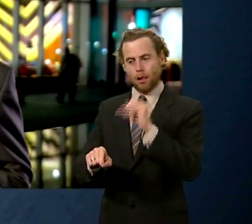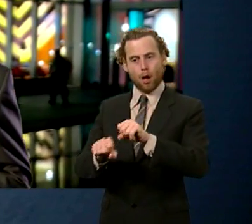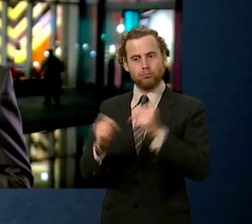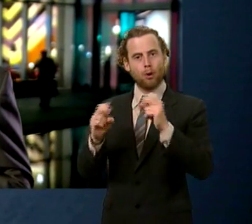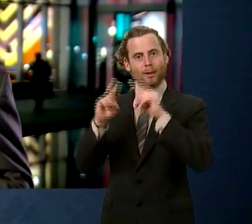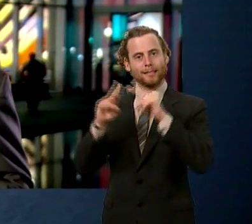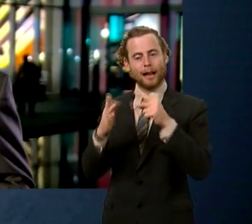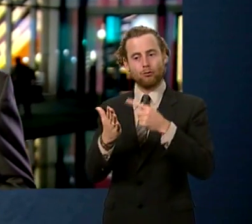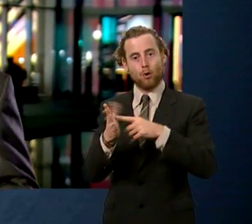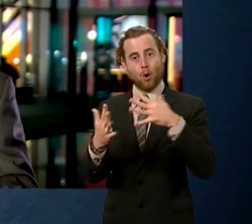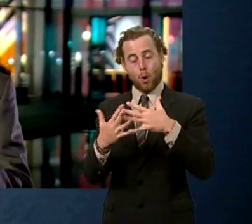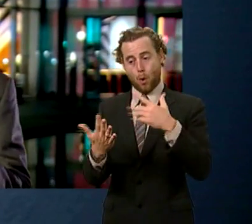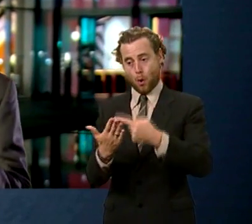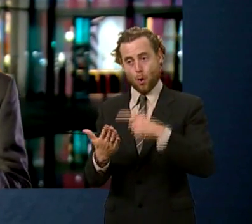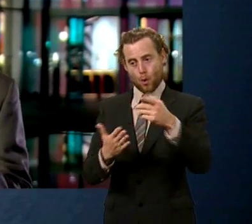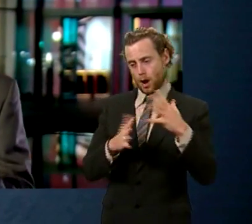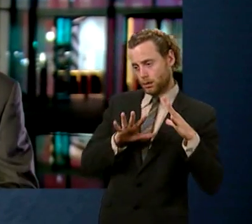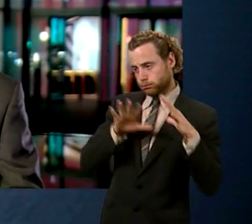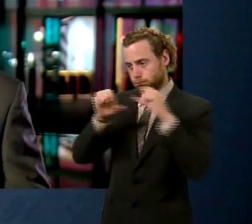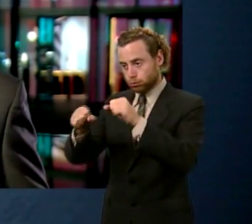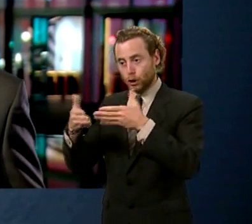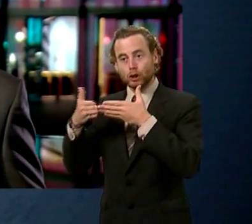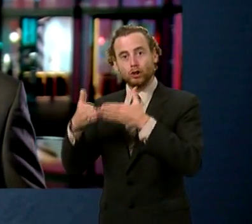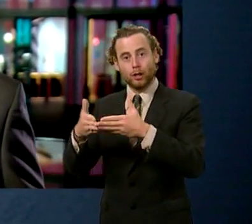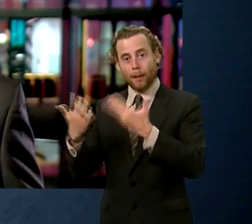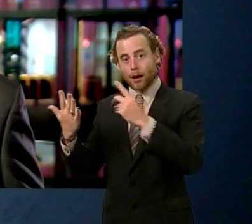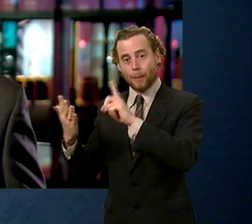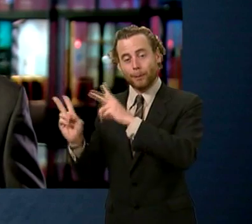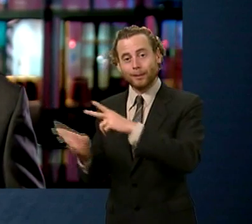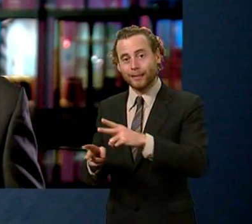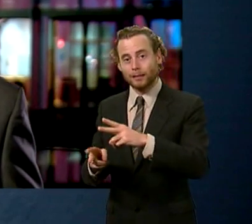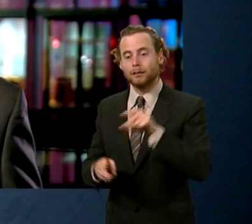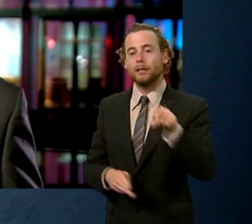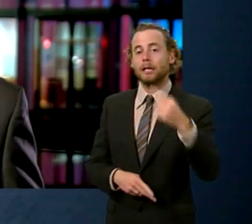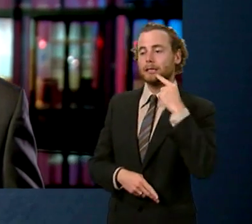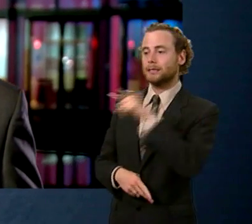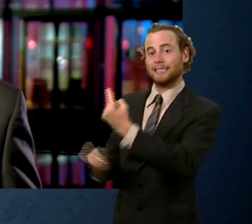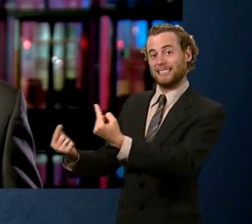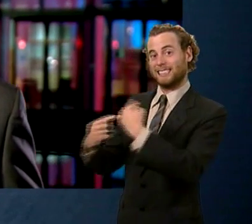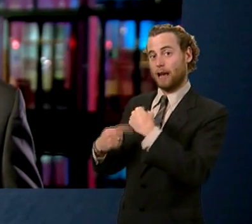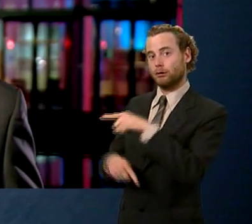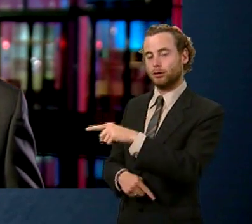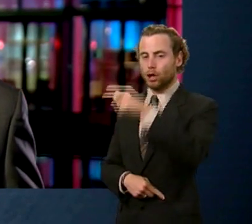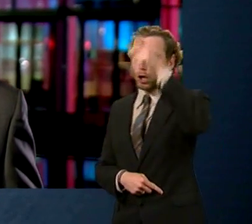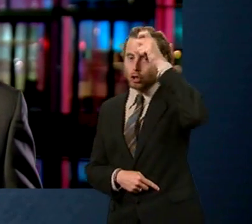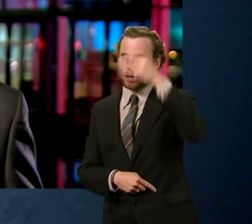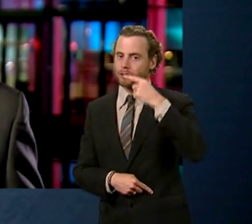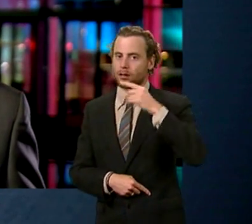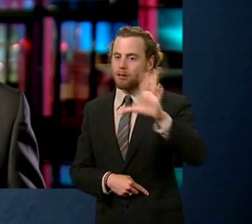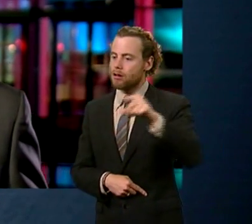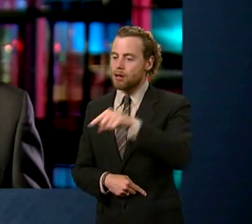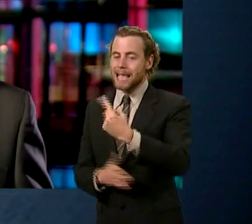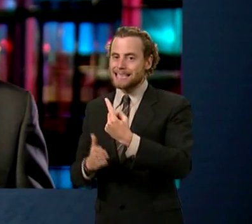which 9 people died. Now, Israel says they were terrorists, but Turkey insists they were innocent victims. With